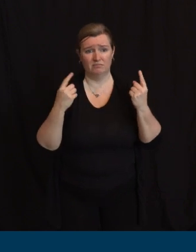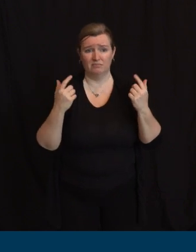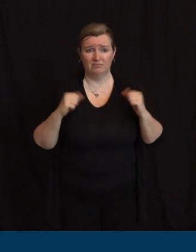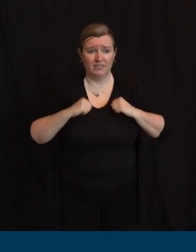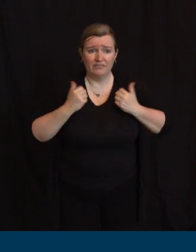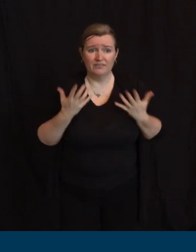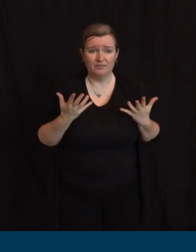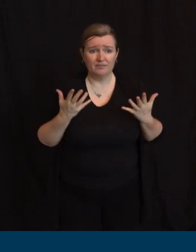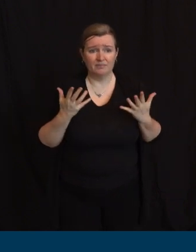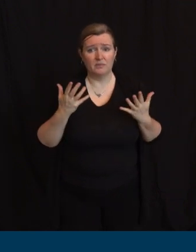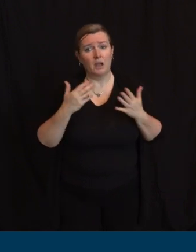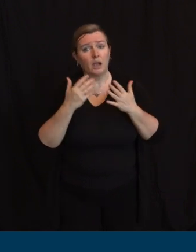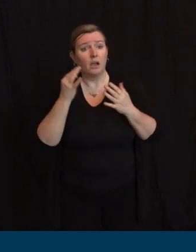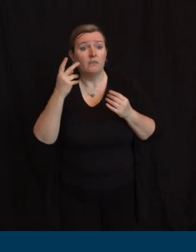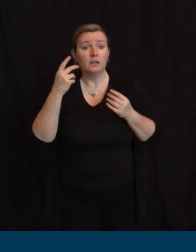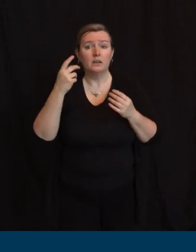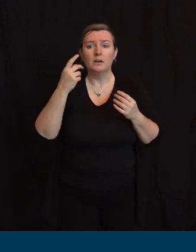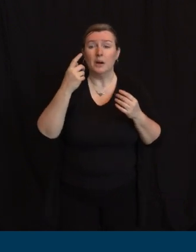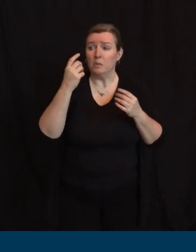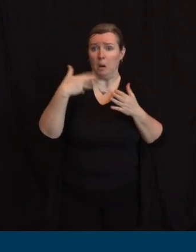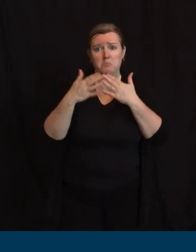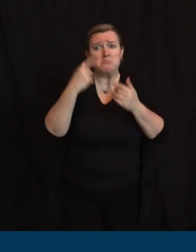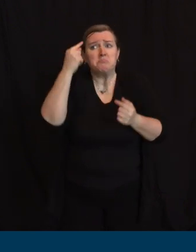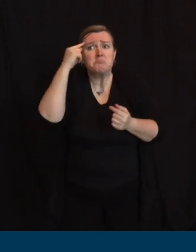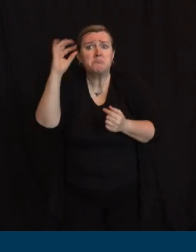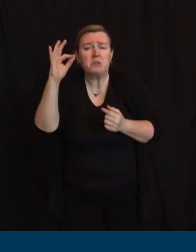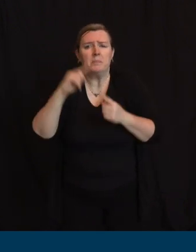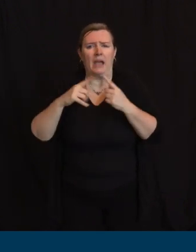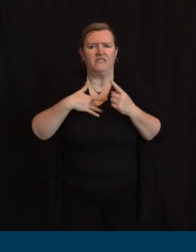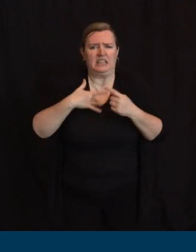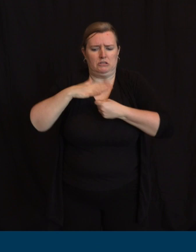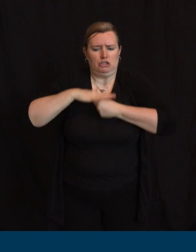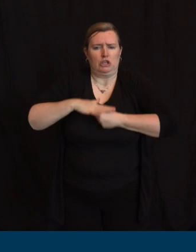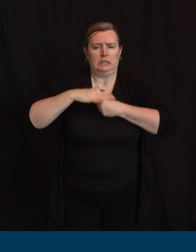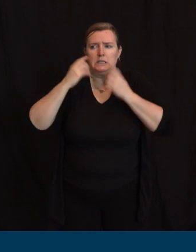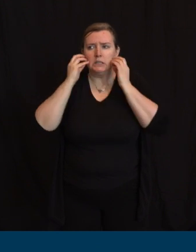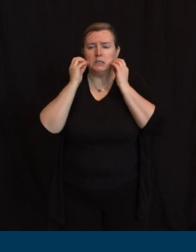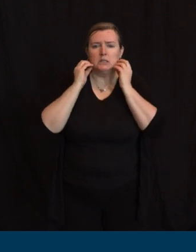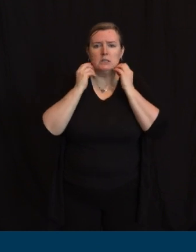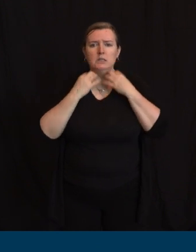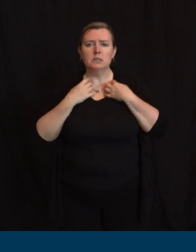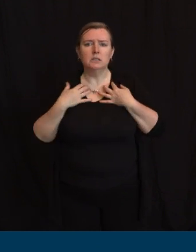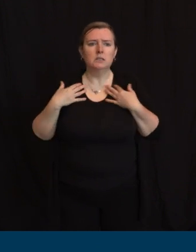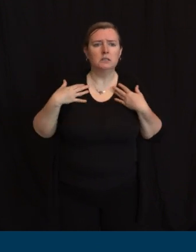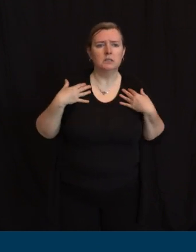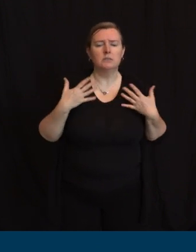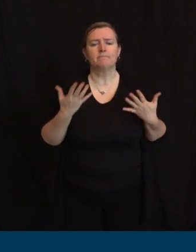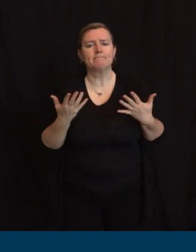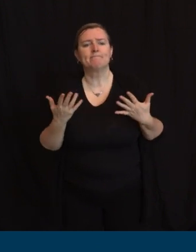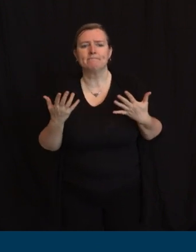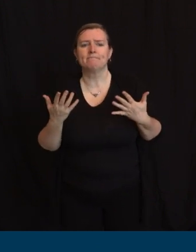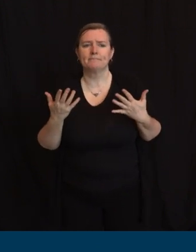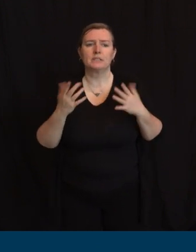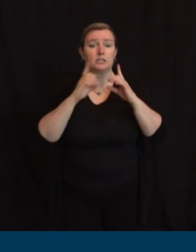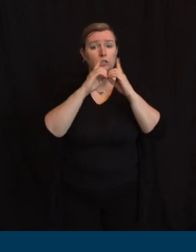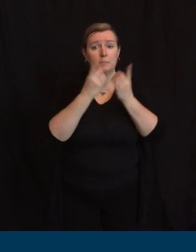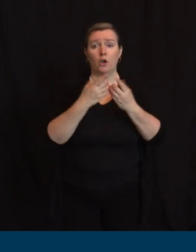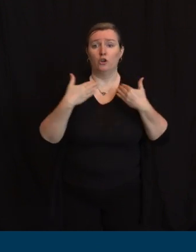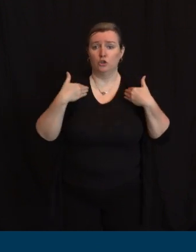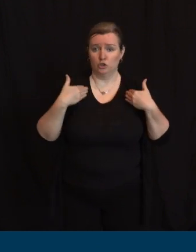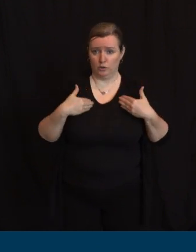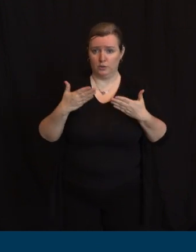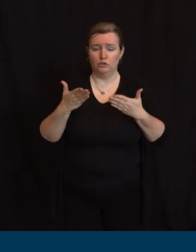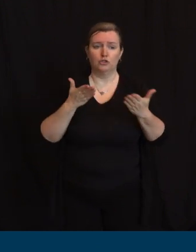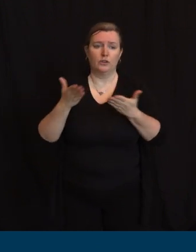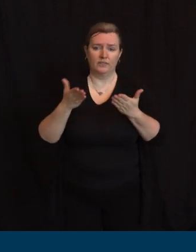at this point in time. So it is a big focus. Human Services is doing a great job in that regard. And I can